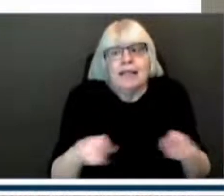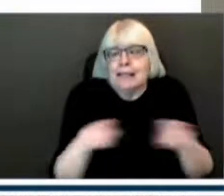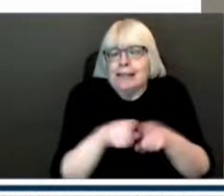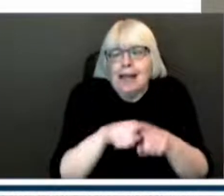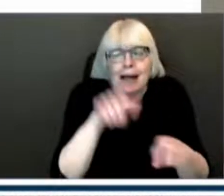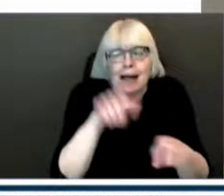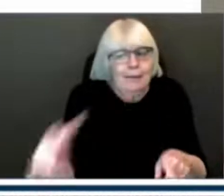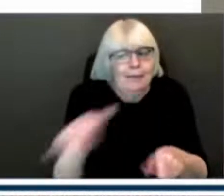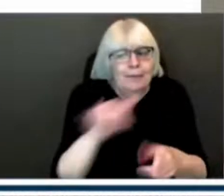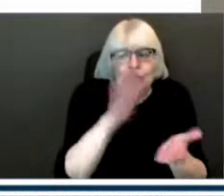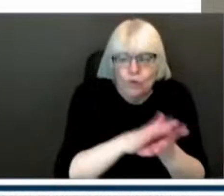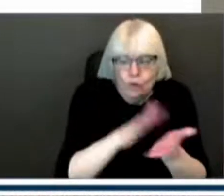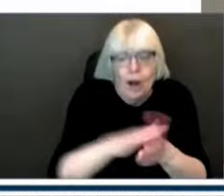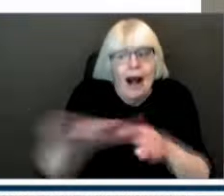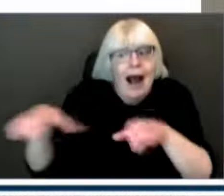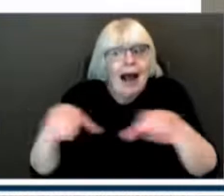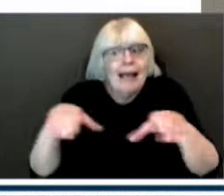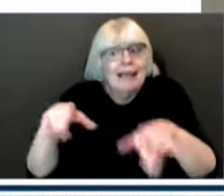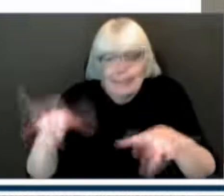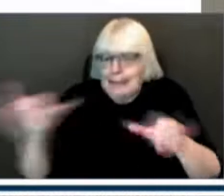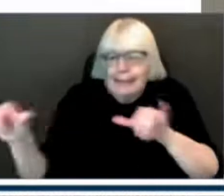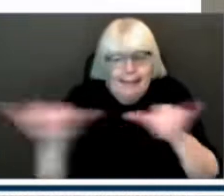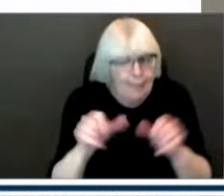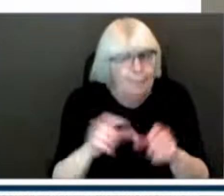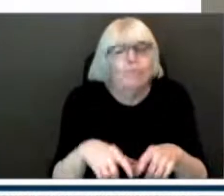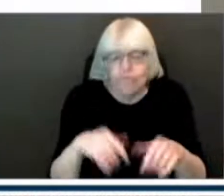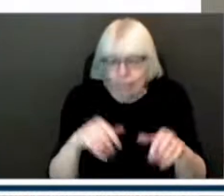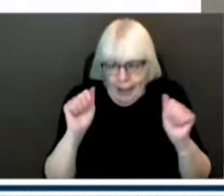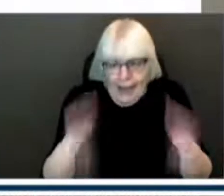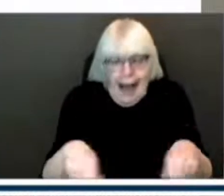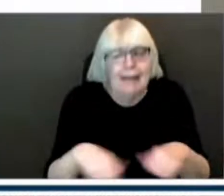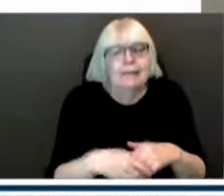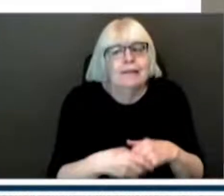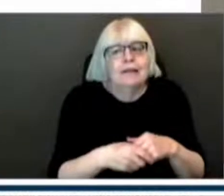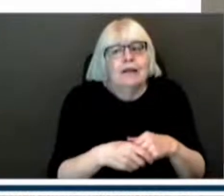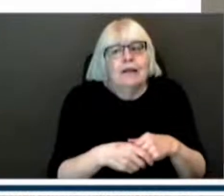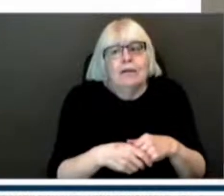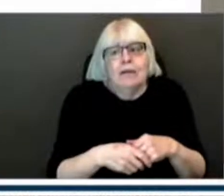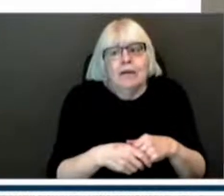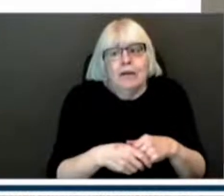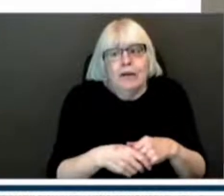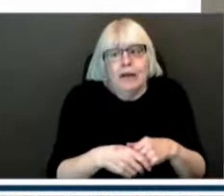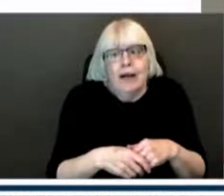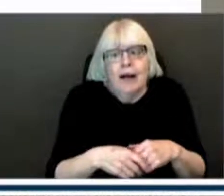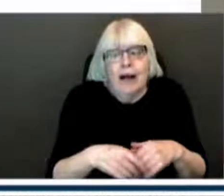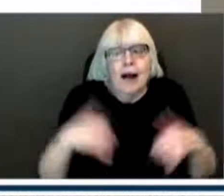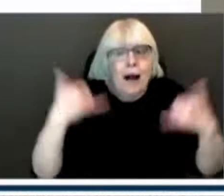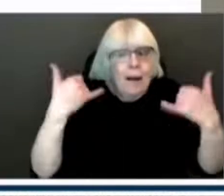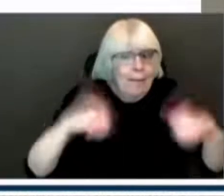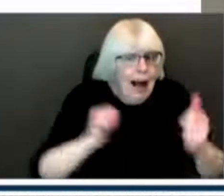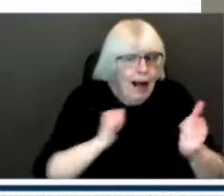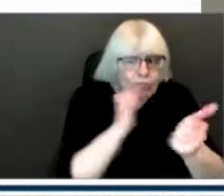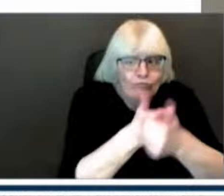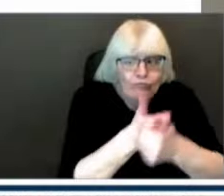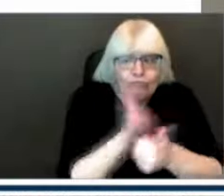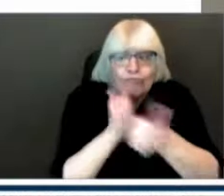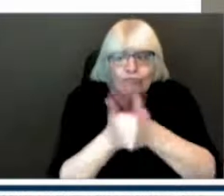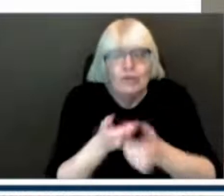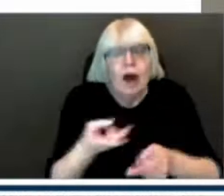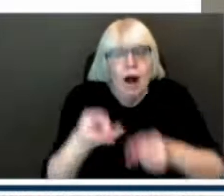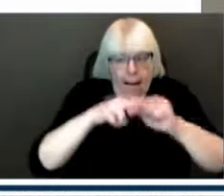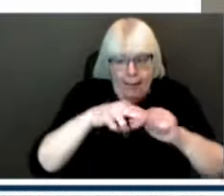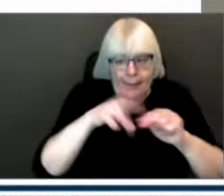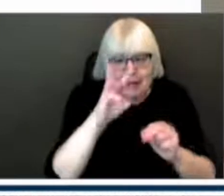limit for participants, like players or performers, will increase to 60, and that's for both sports and arts and